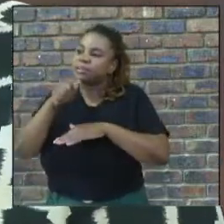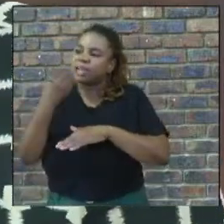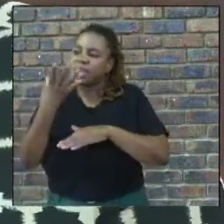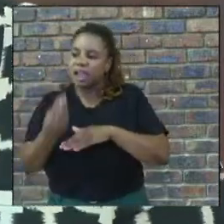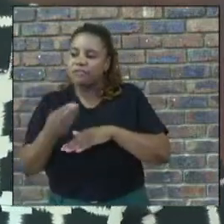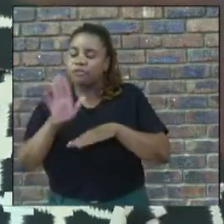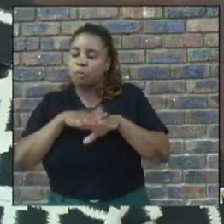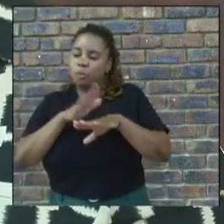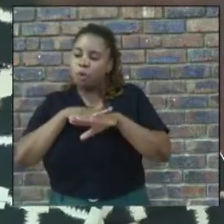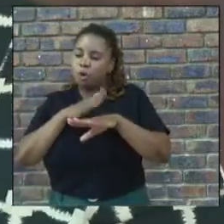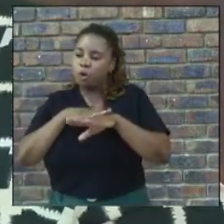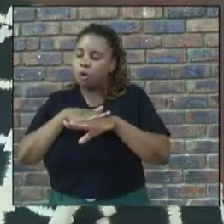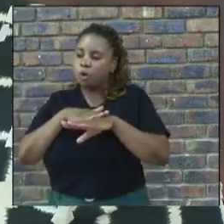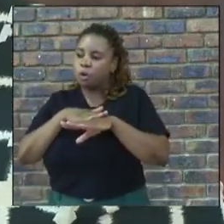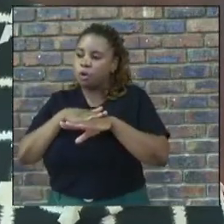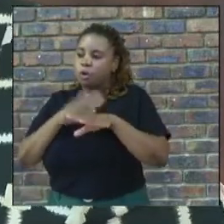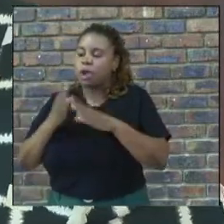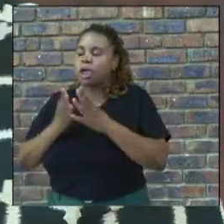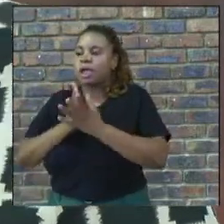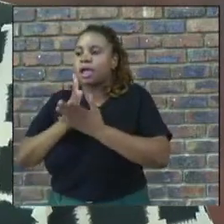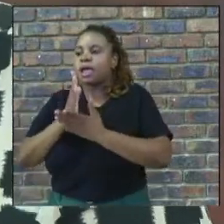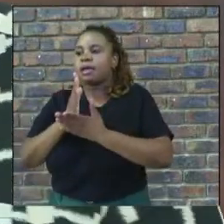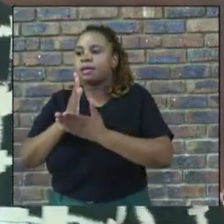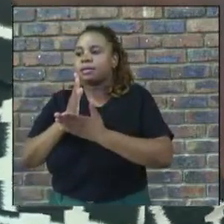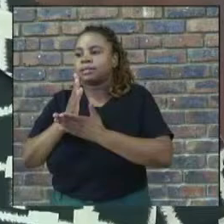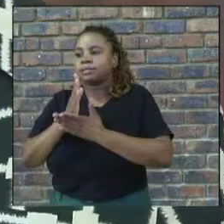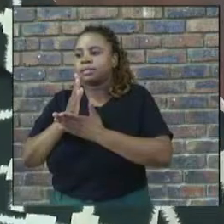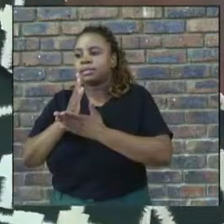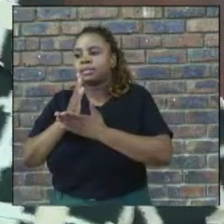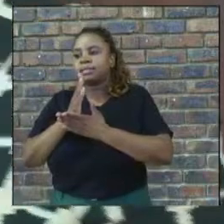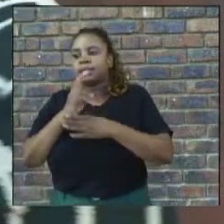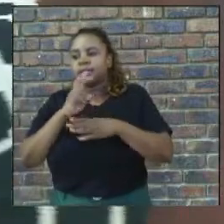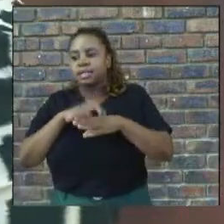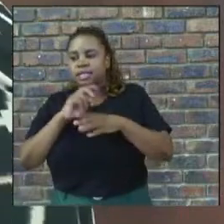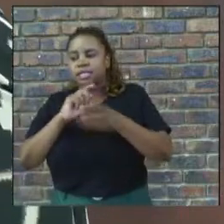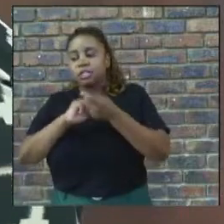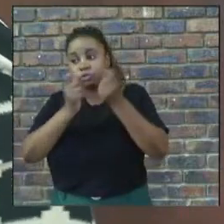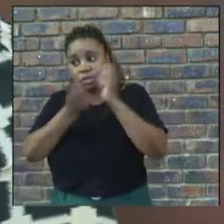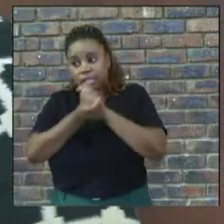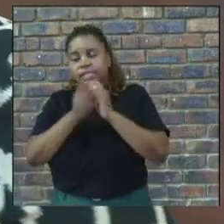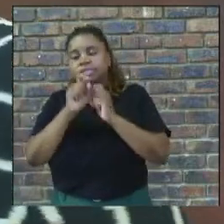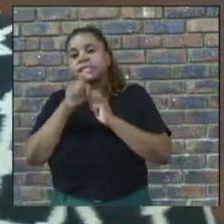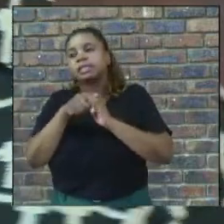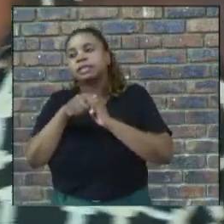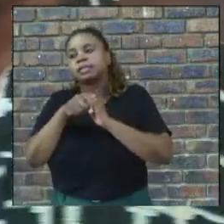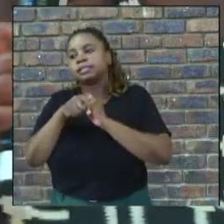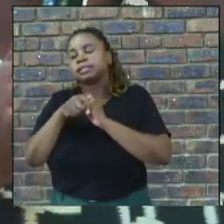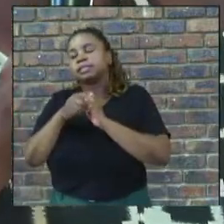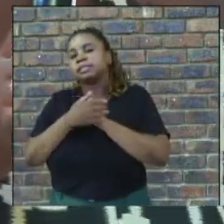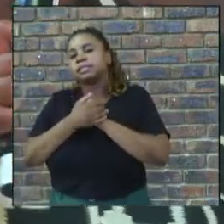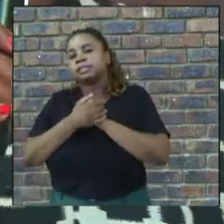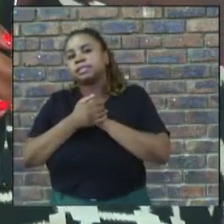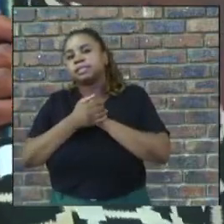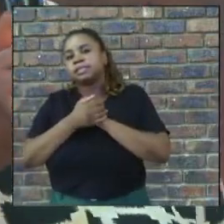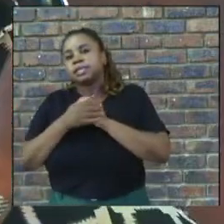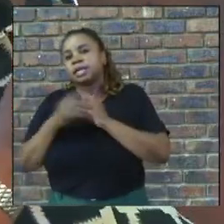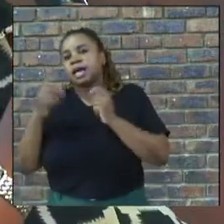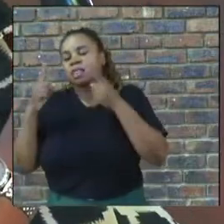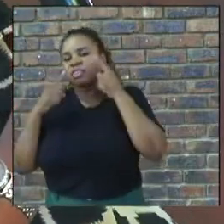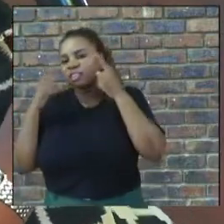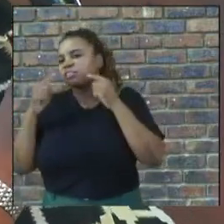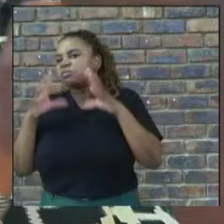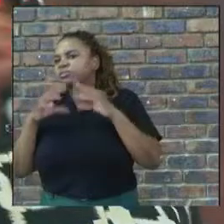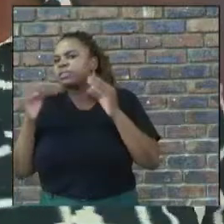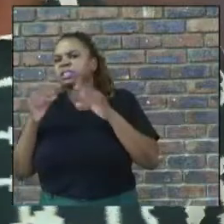our government must remedy the situation. Kinana, unless there's